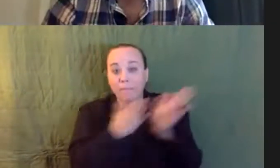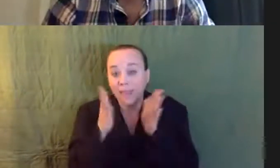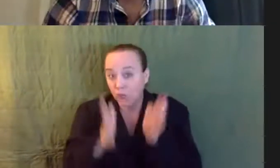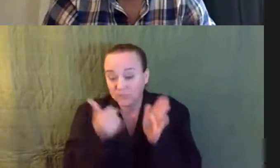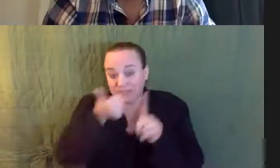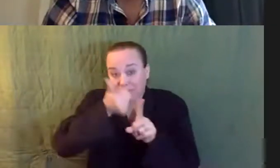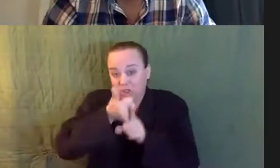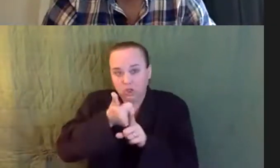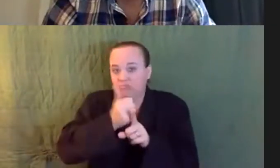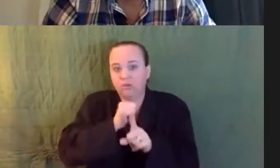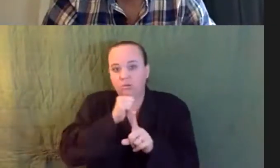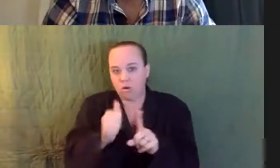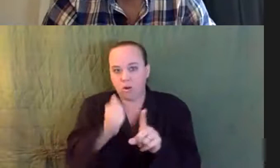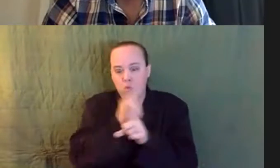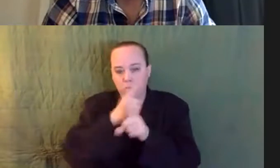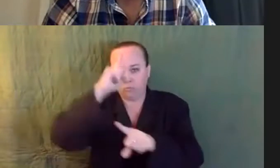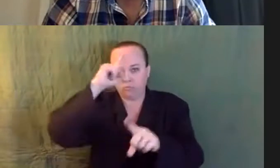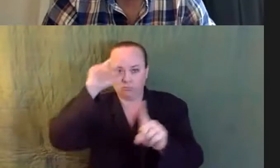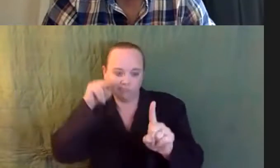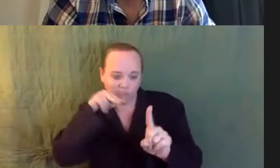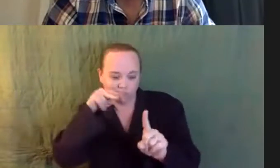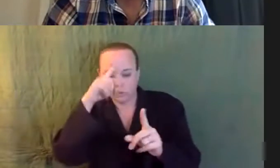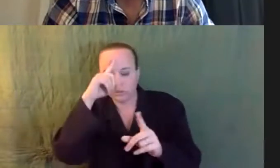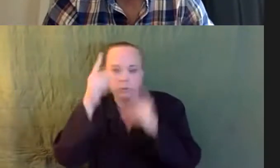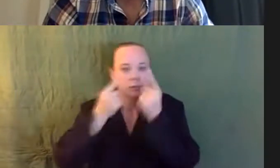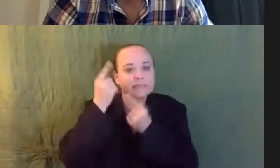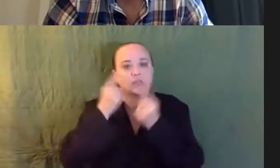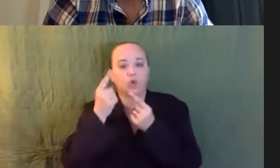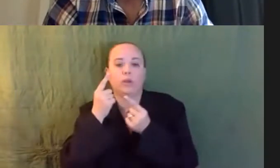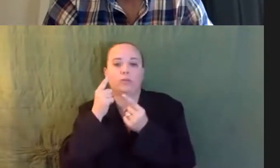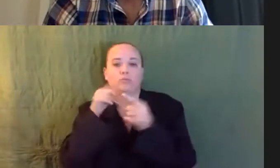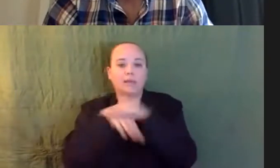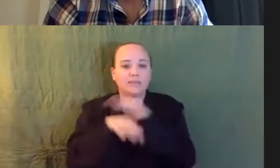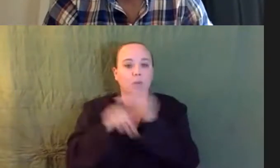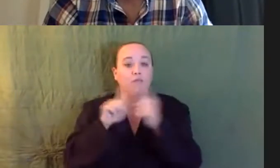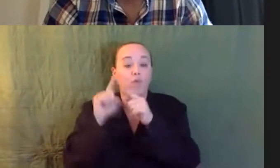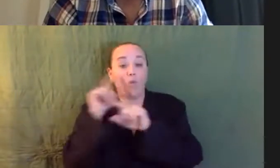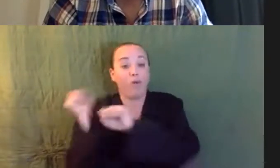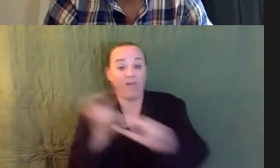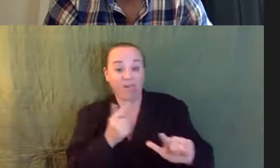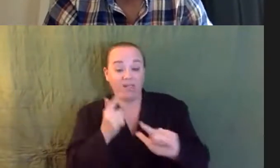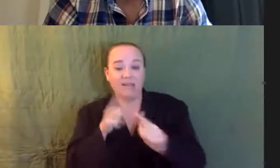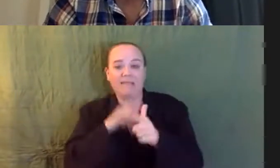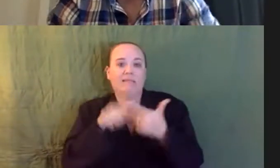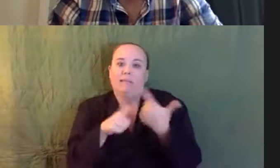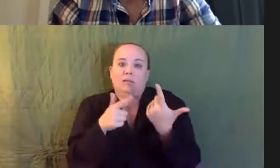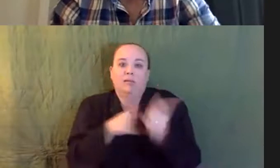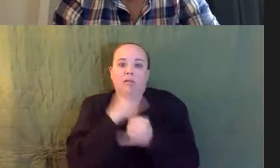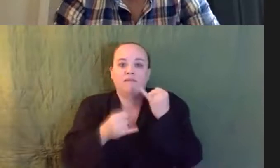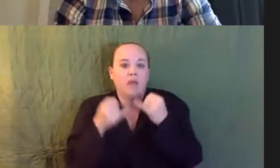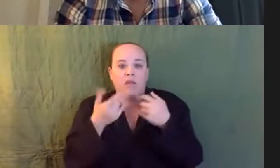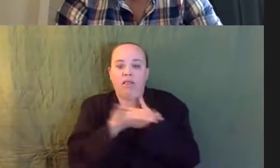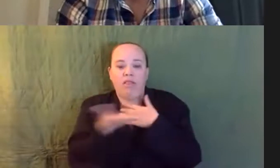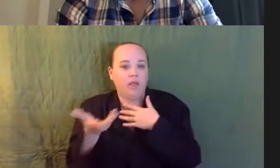in the mindset of how is this going to be accessible for everyone, then what you're going to see, the final product, is not going